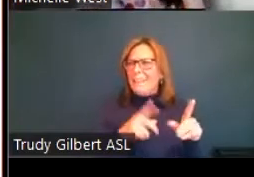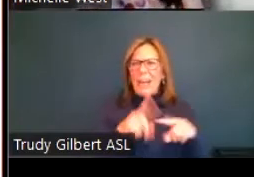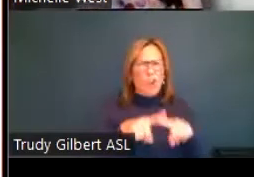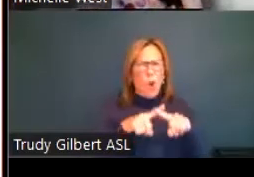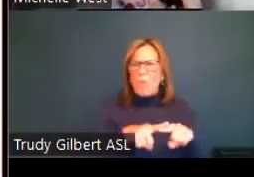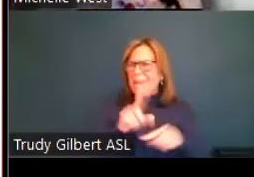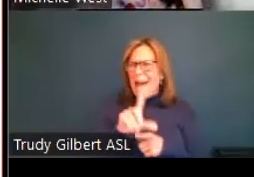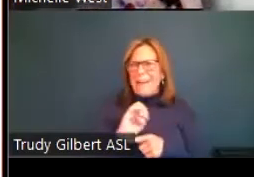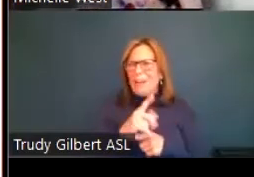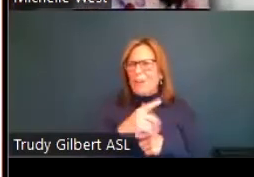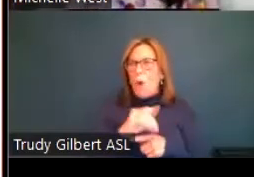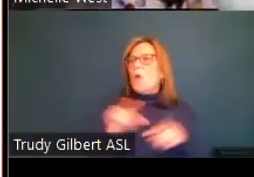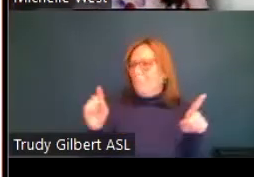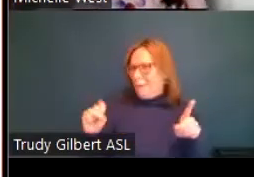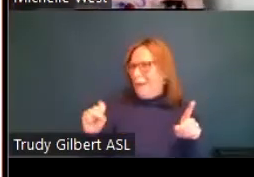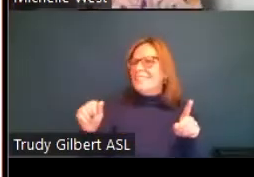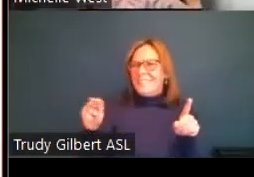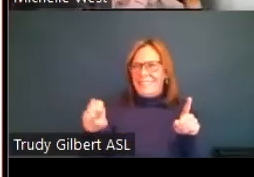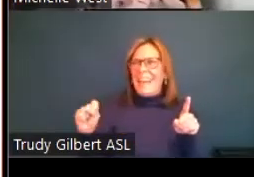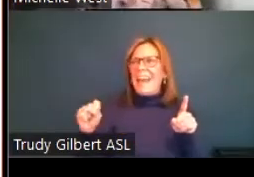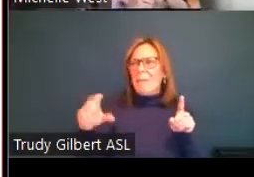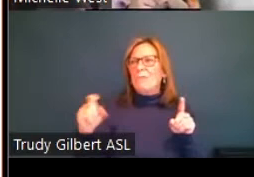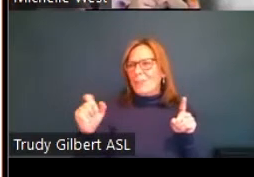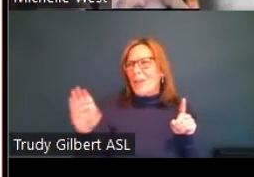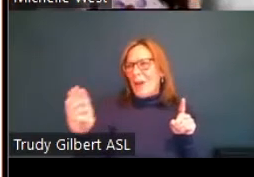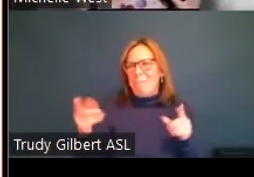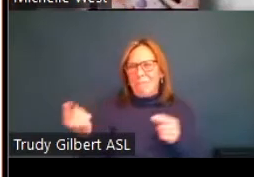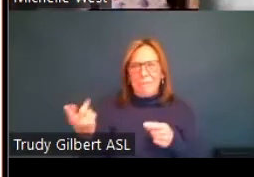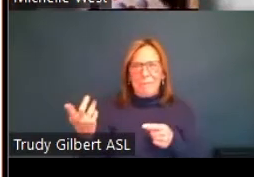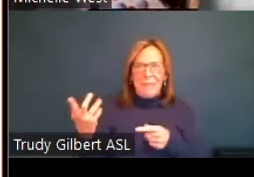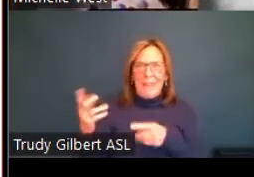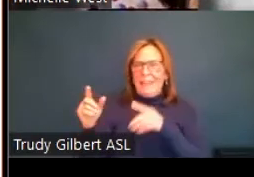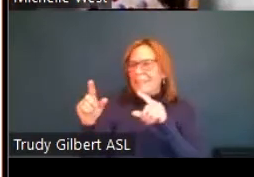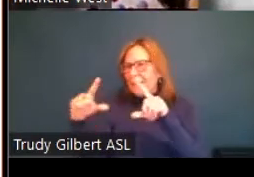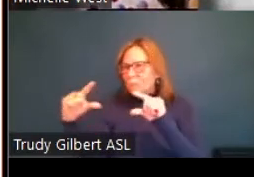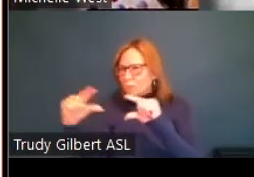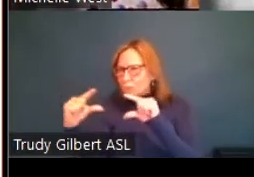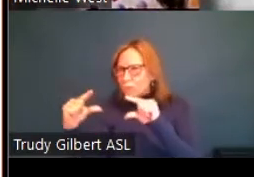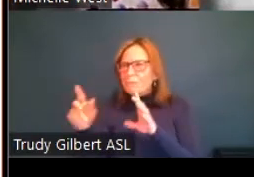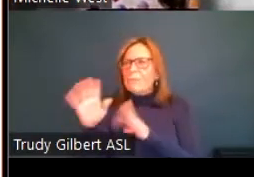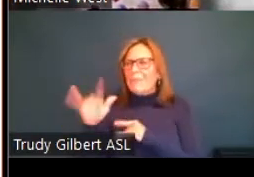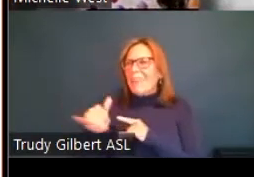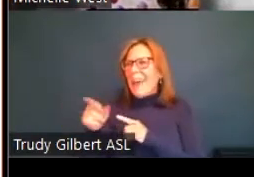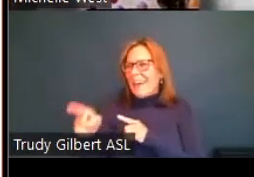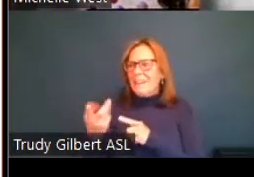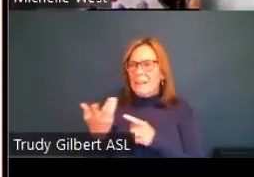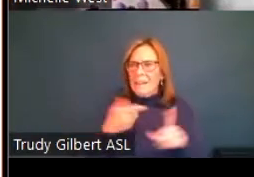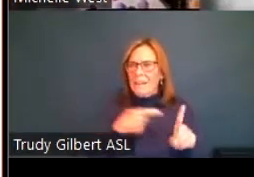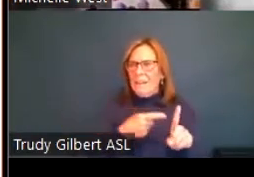is those two arrows facing away from each other. You can't rely on those things to communicate really anything in your